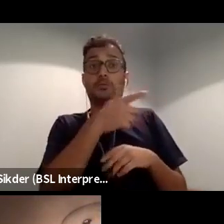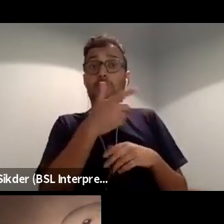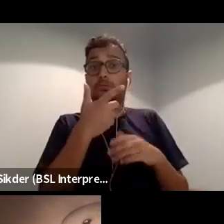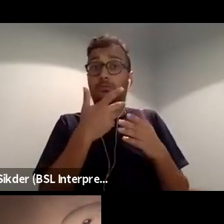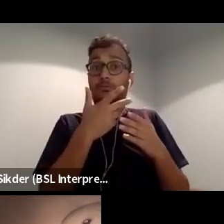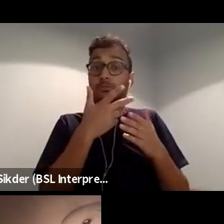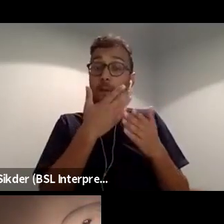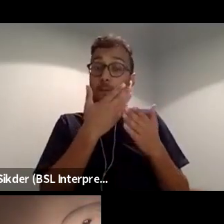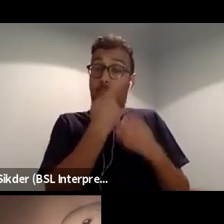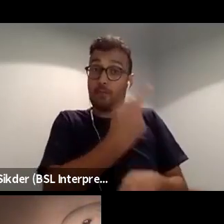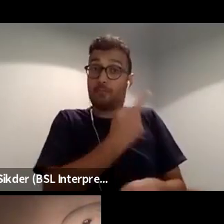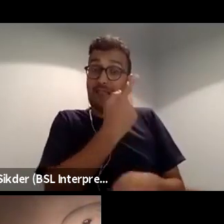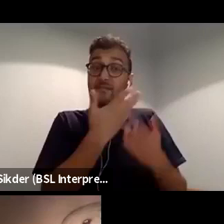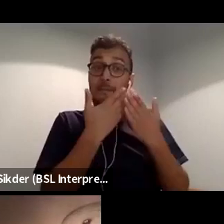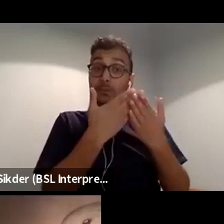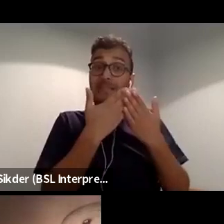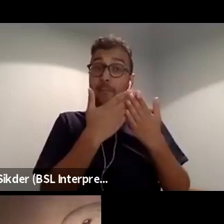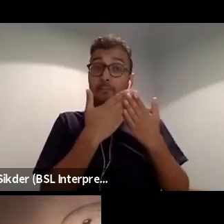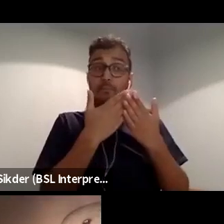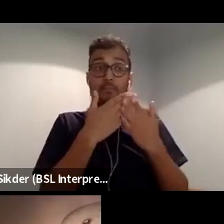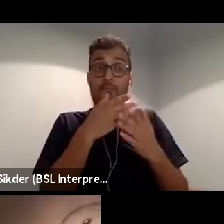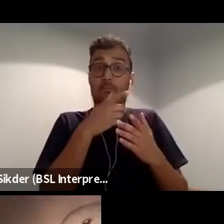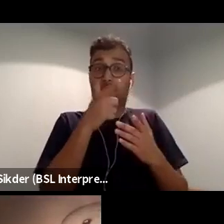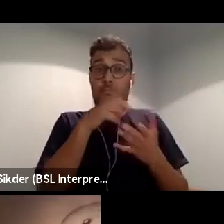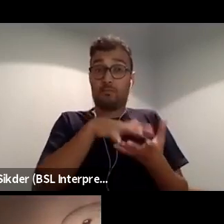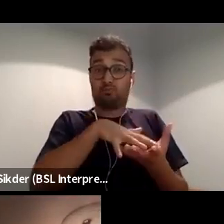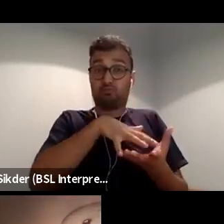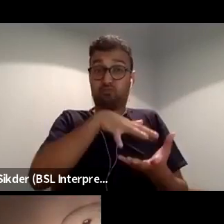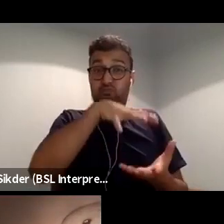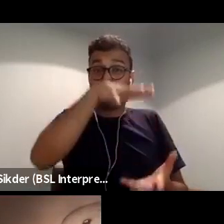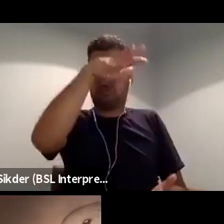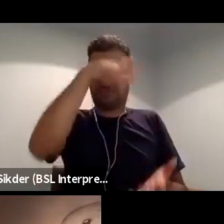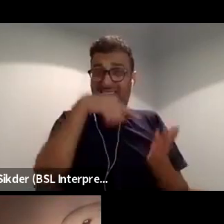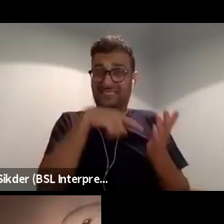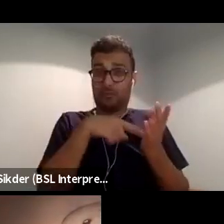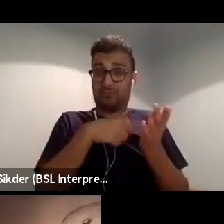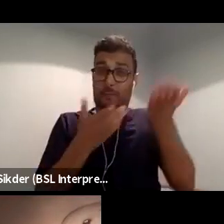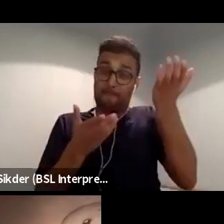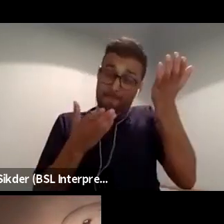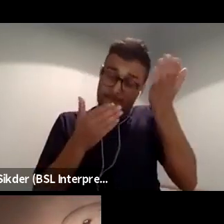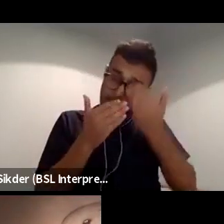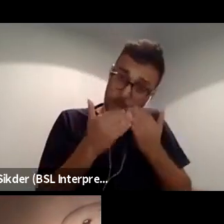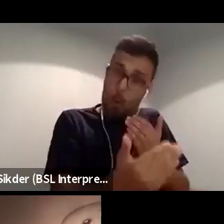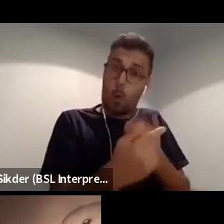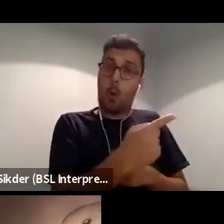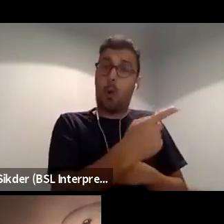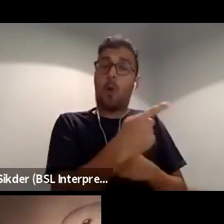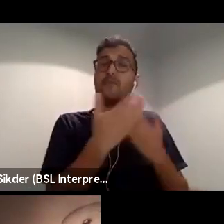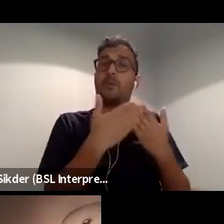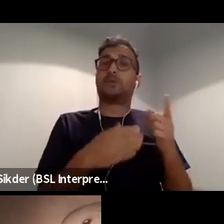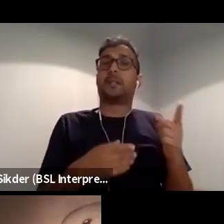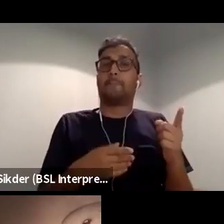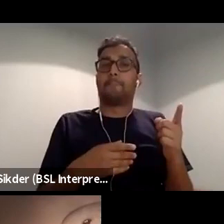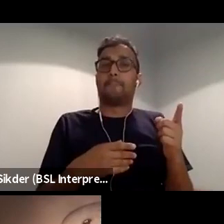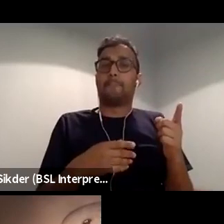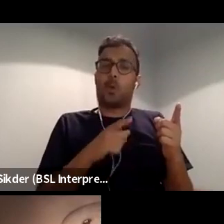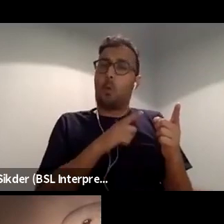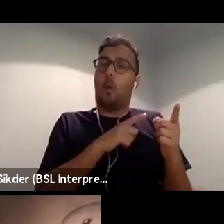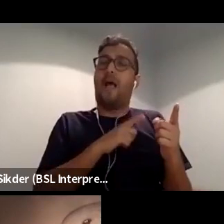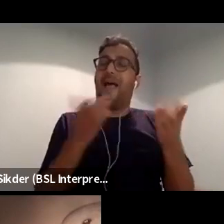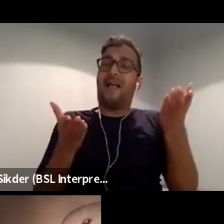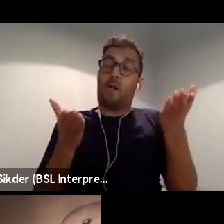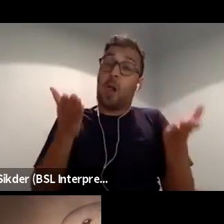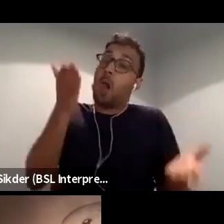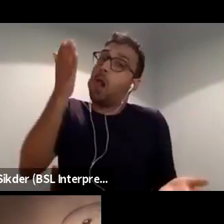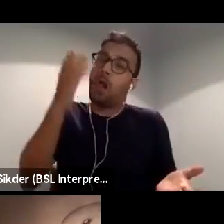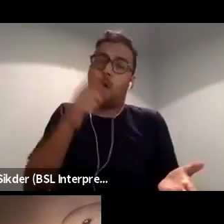Muslim. Yeah. So why is there that level of inconsistency? What, it can't just be that on